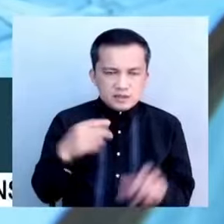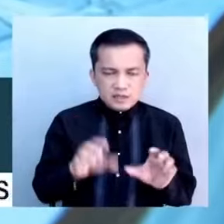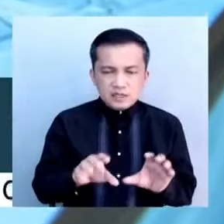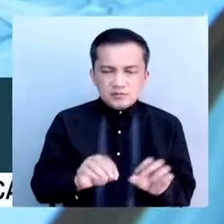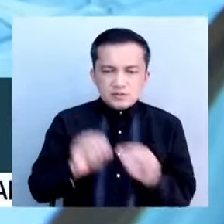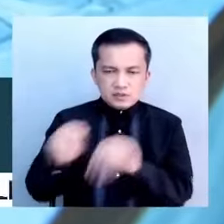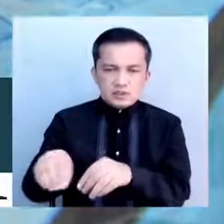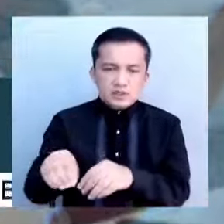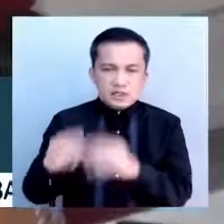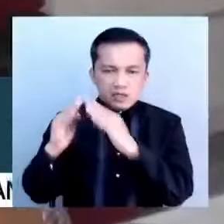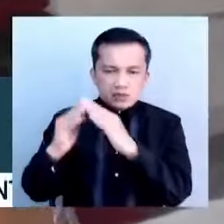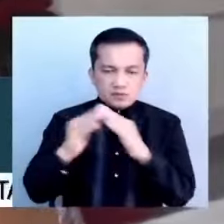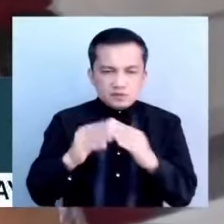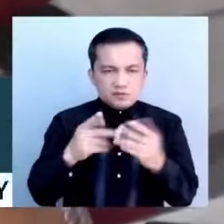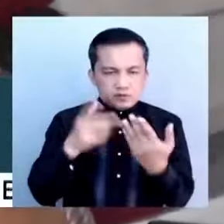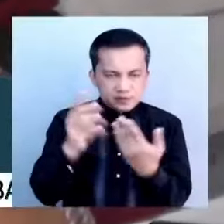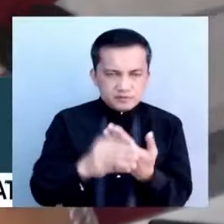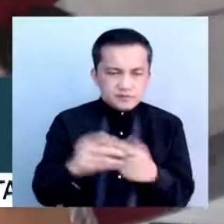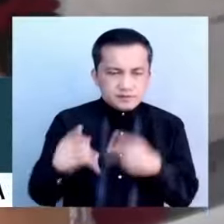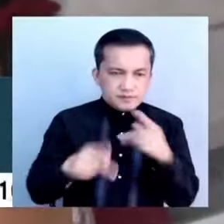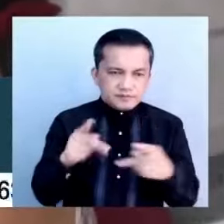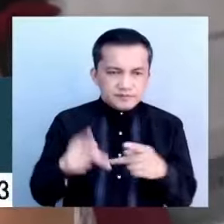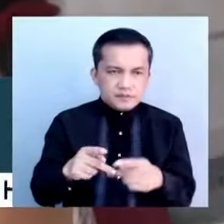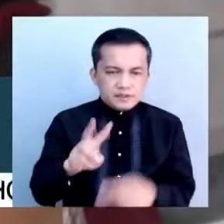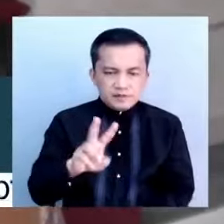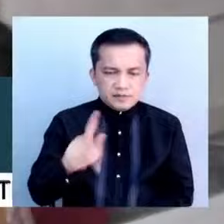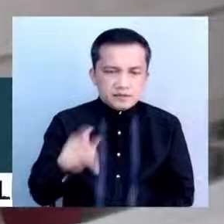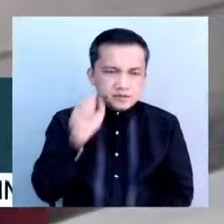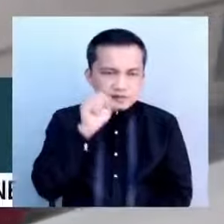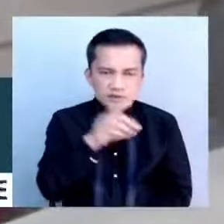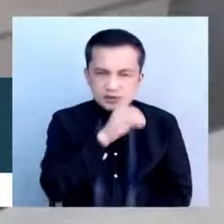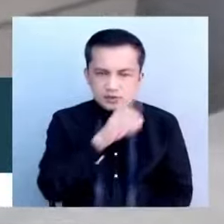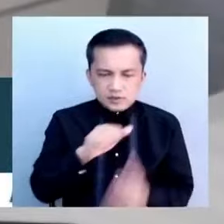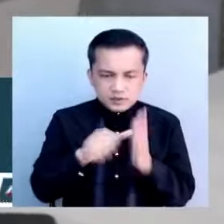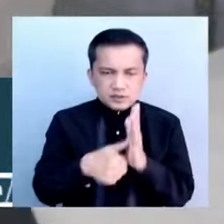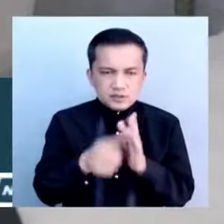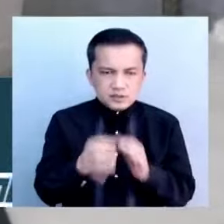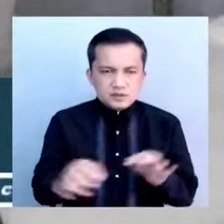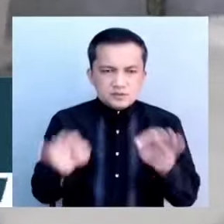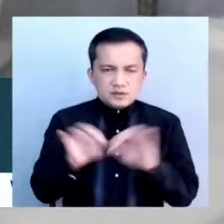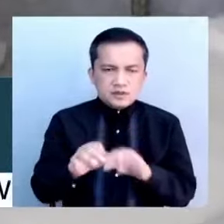the residents. Vice President Sara Duterte, meanwhile, stressed the importance of